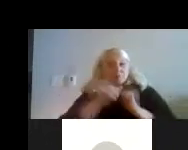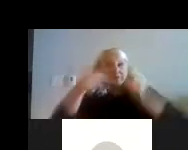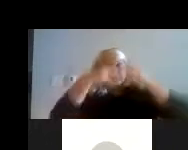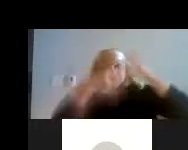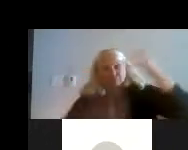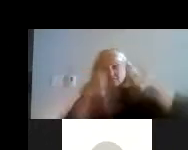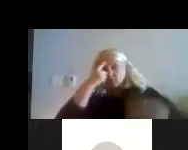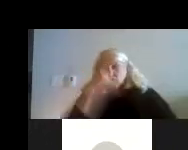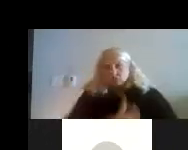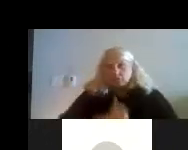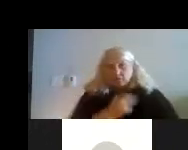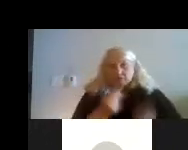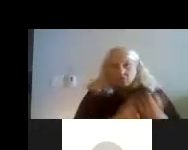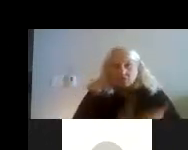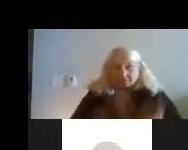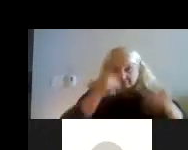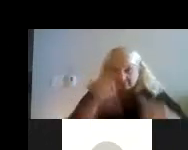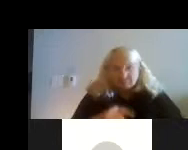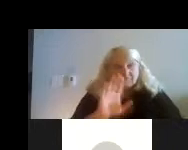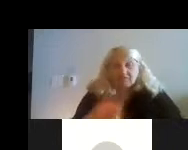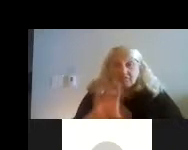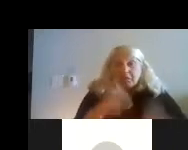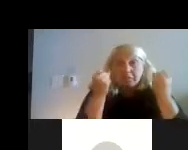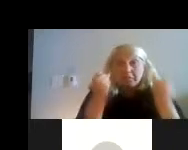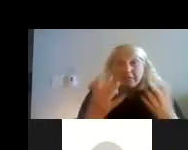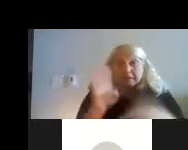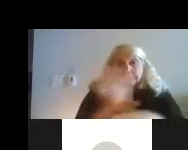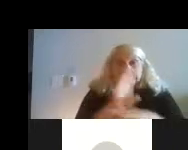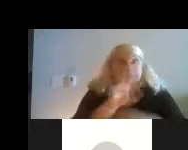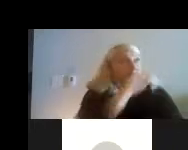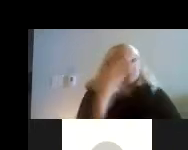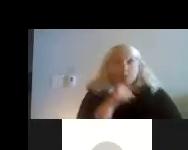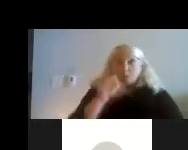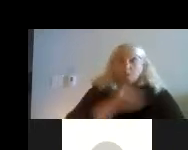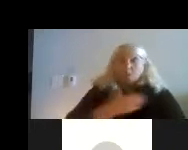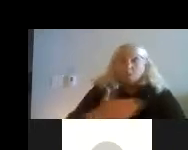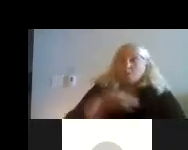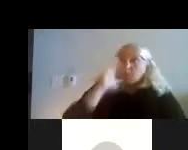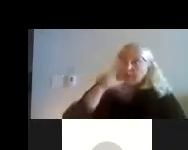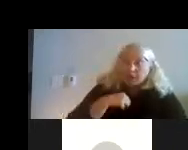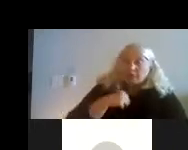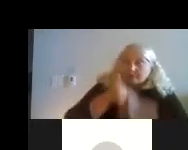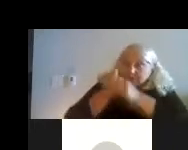are saying, okay, yeah, we're going to do all this in the name of reconciliation, but it often ends up being this